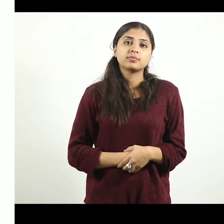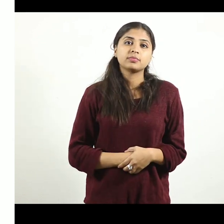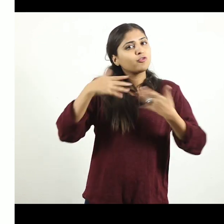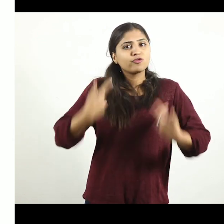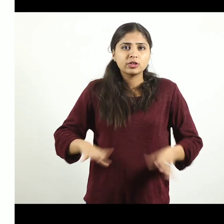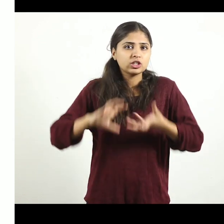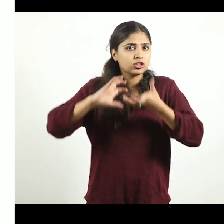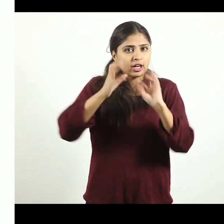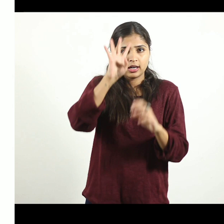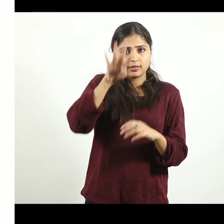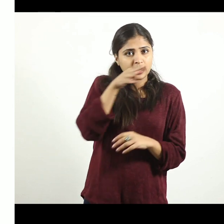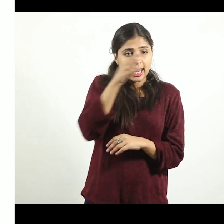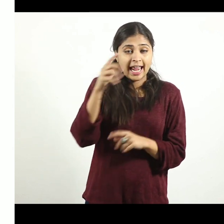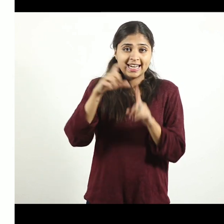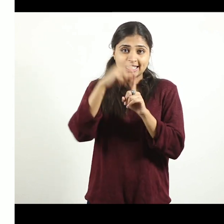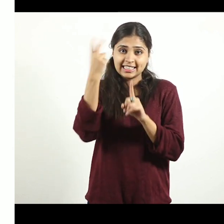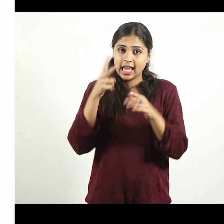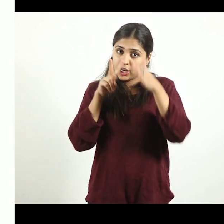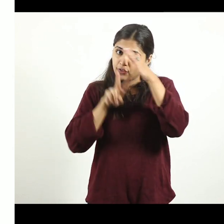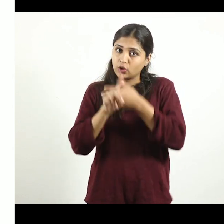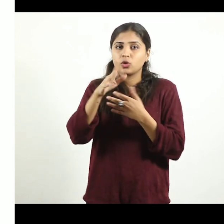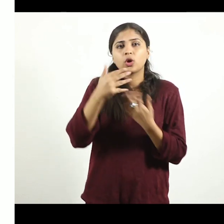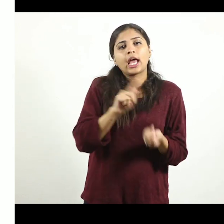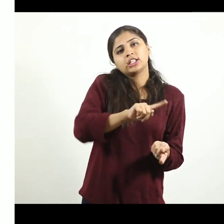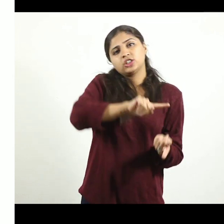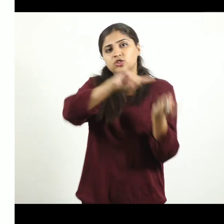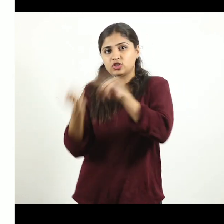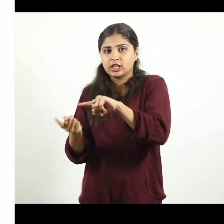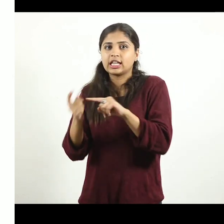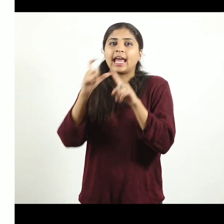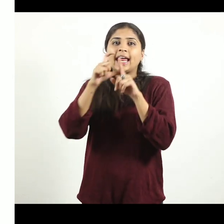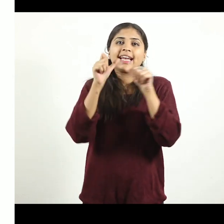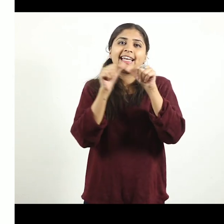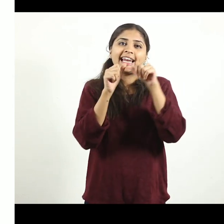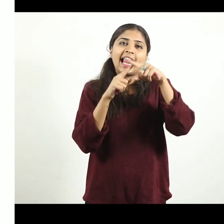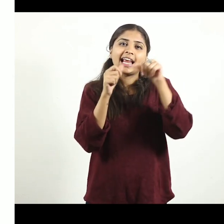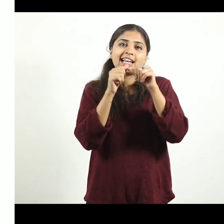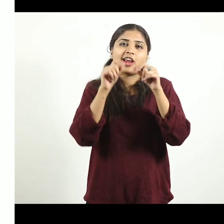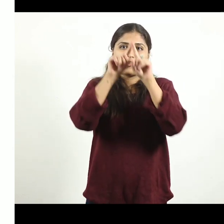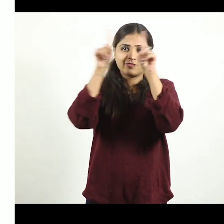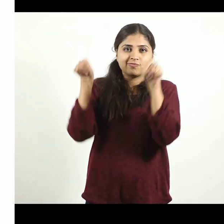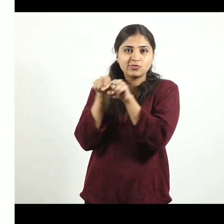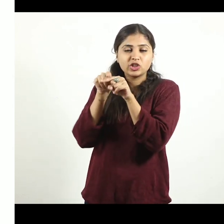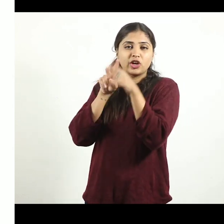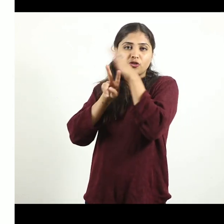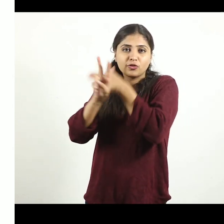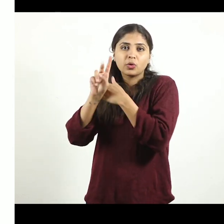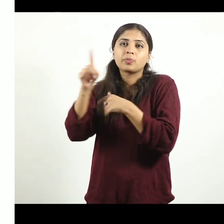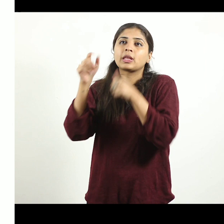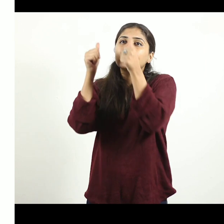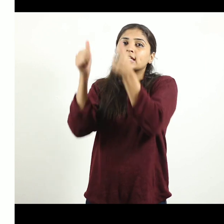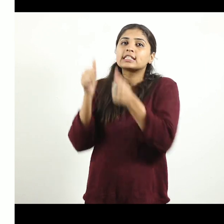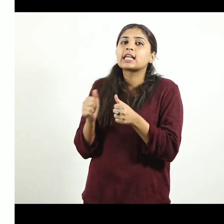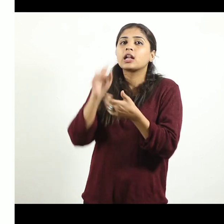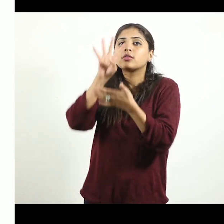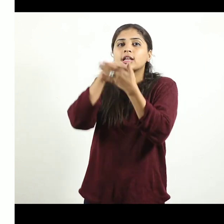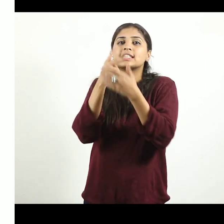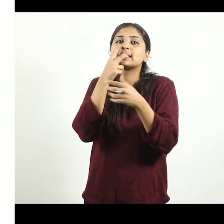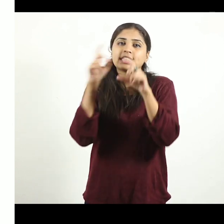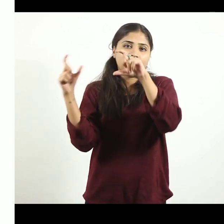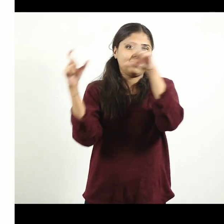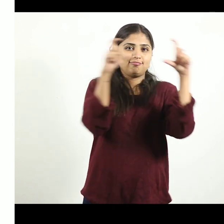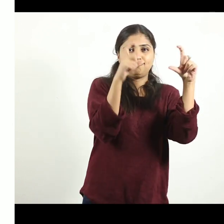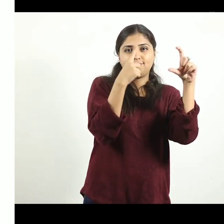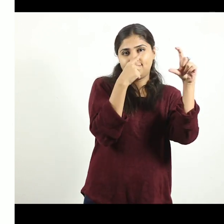Once you have created your table in design view, you can switch to database view to see the resulting table. You should see something like